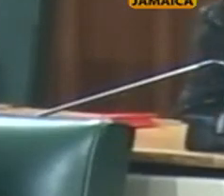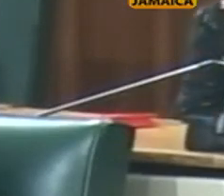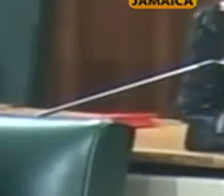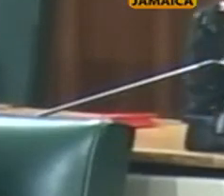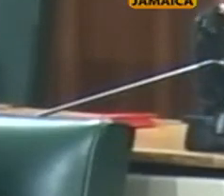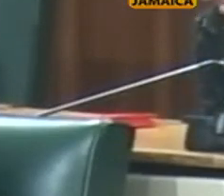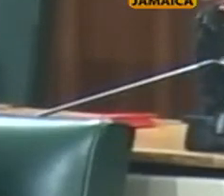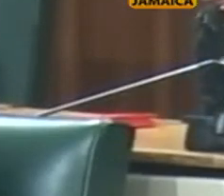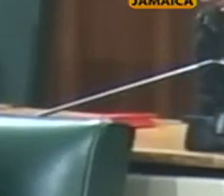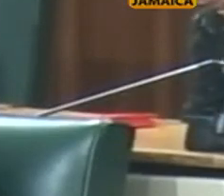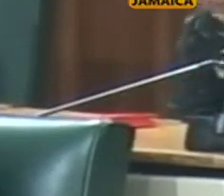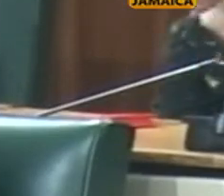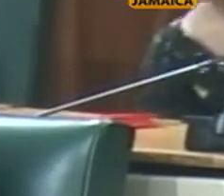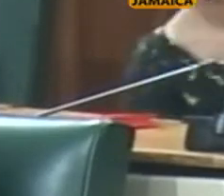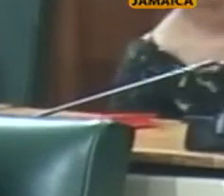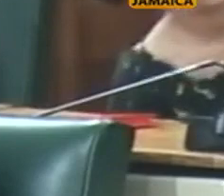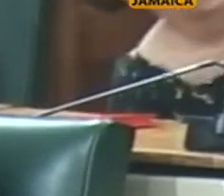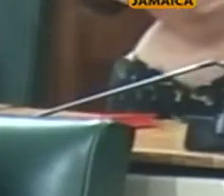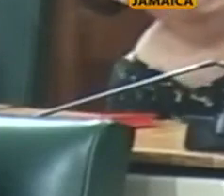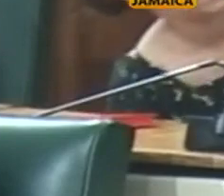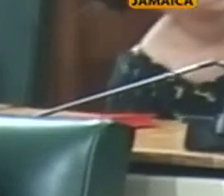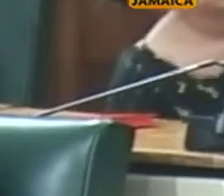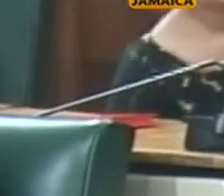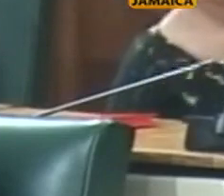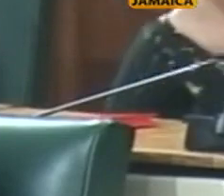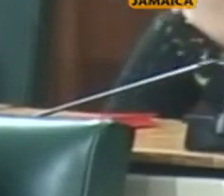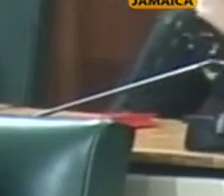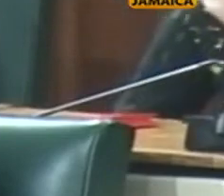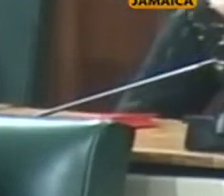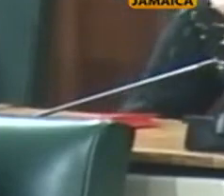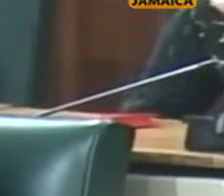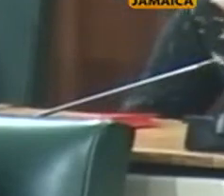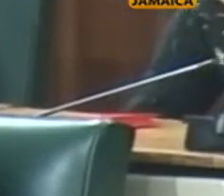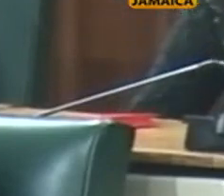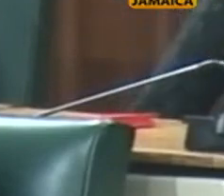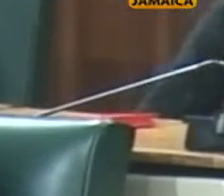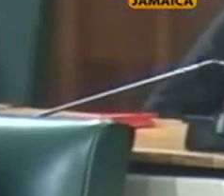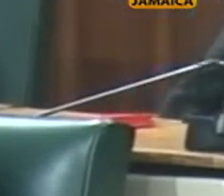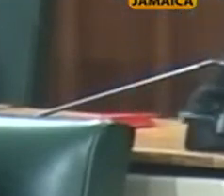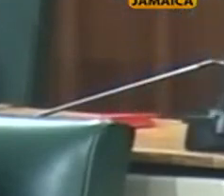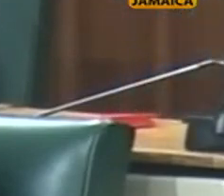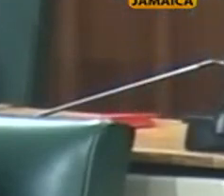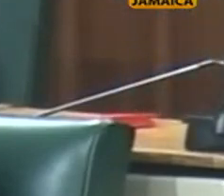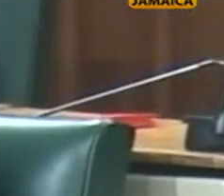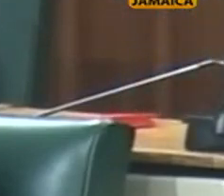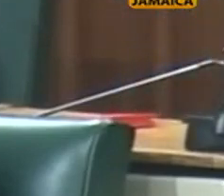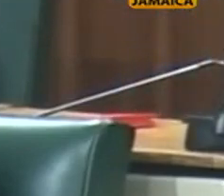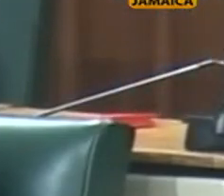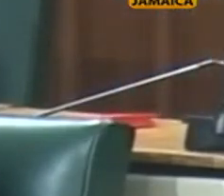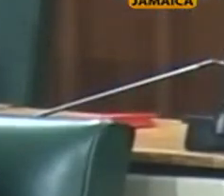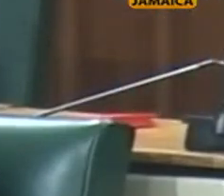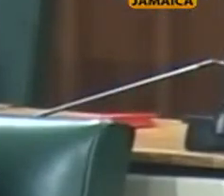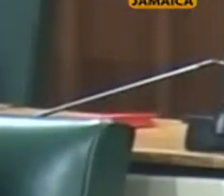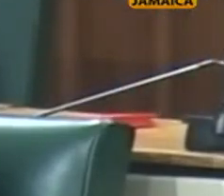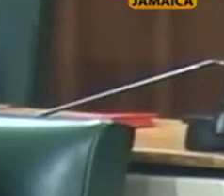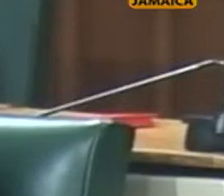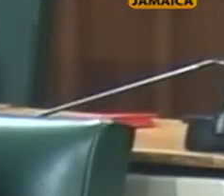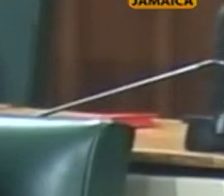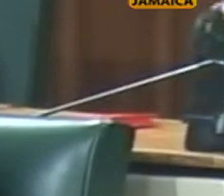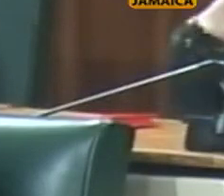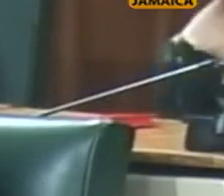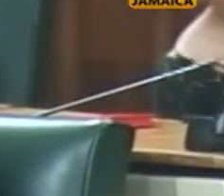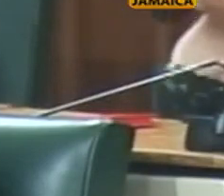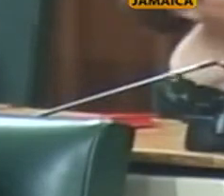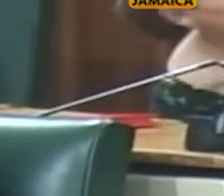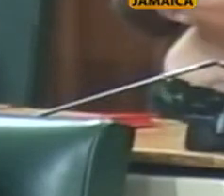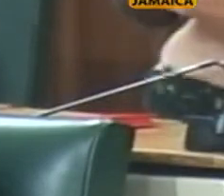the Principal Regulation. This clause implements the requirements for a risk-based approach as required by FATF